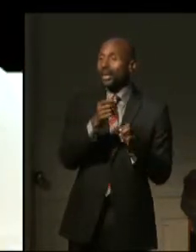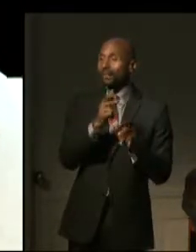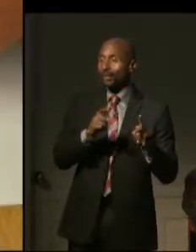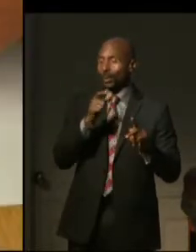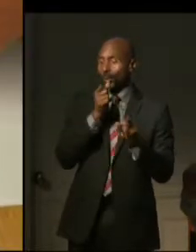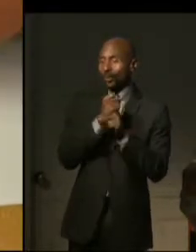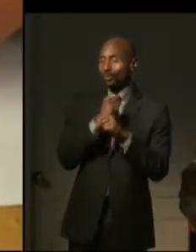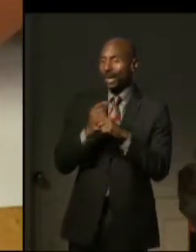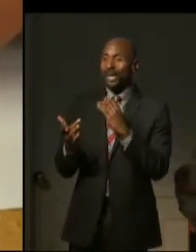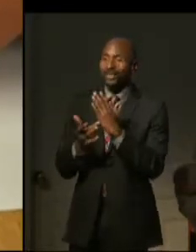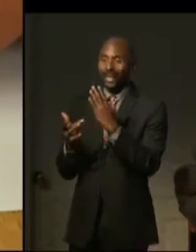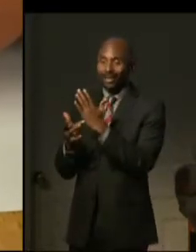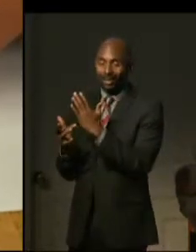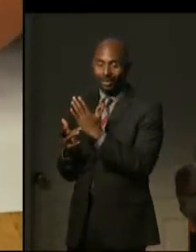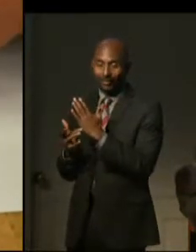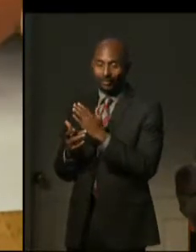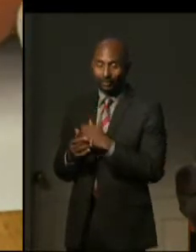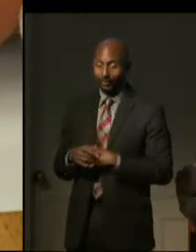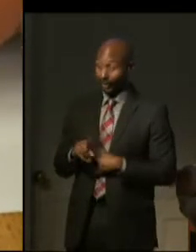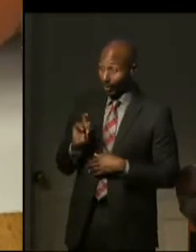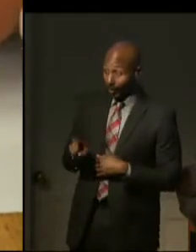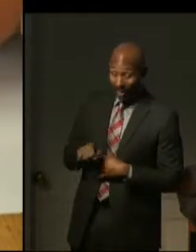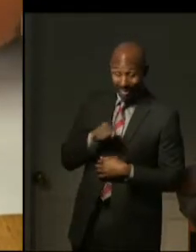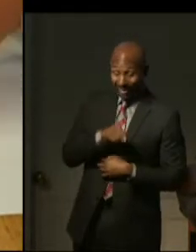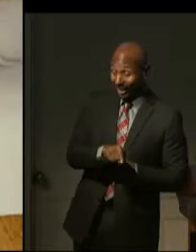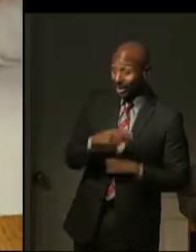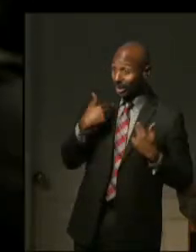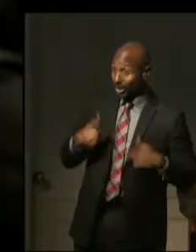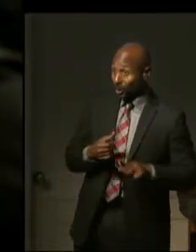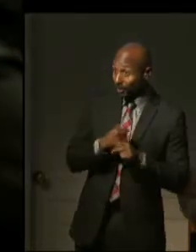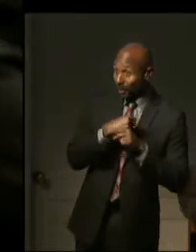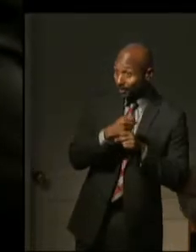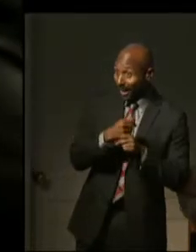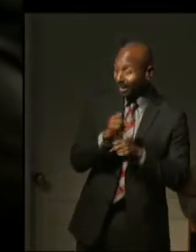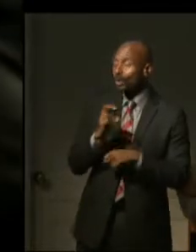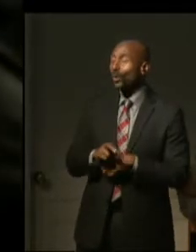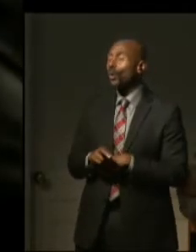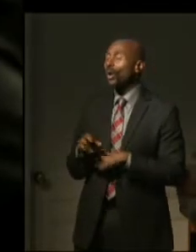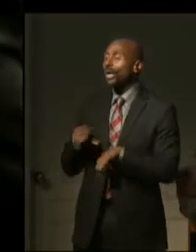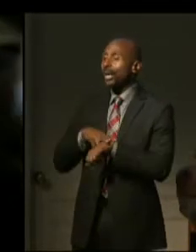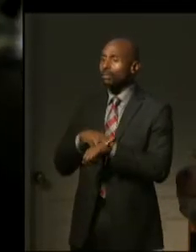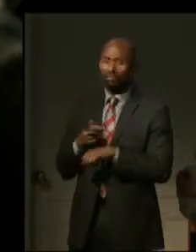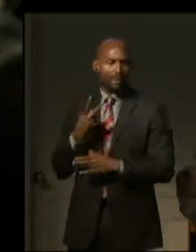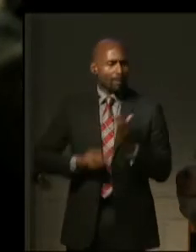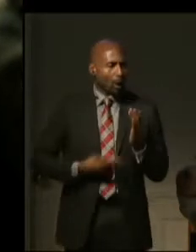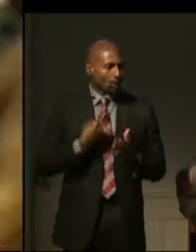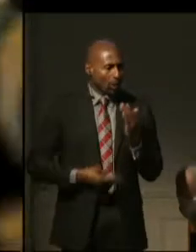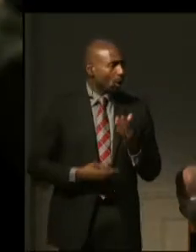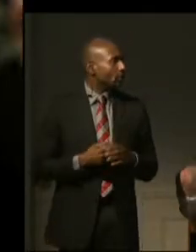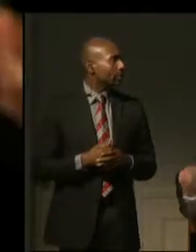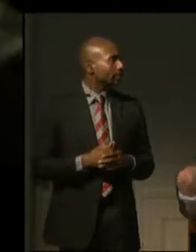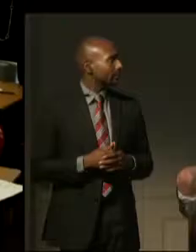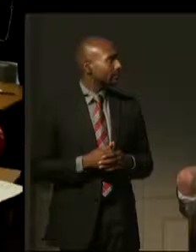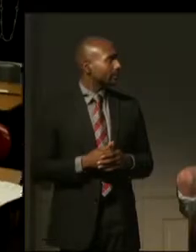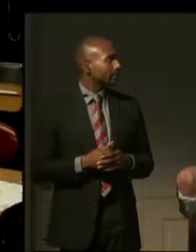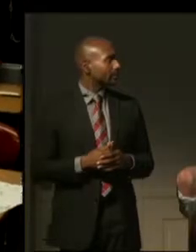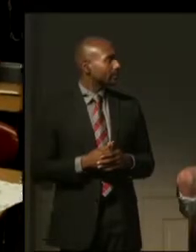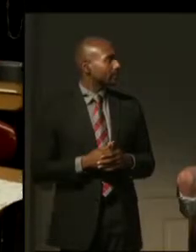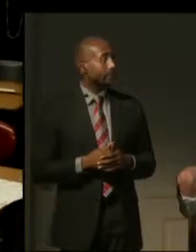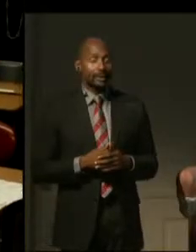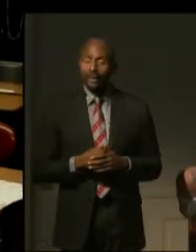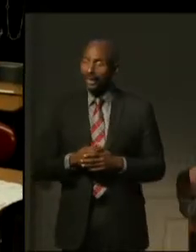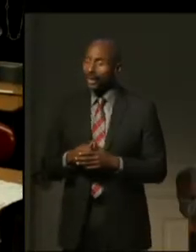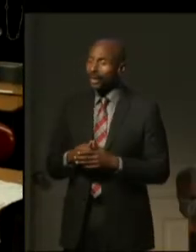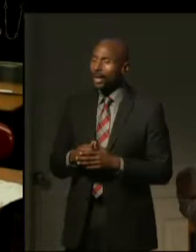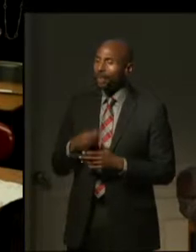the question is it human-made or natural? What do you think? It could be both. What makes you say that? Because you could plastic, it's not. But